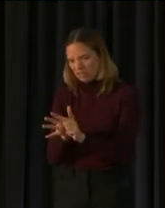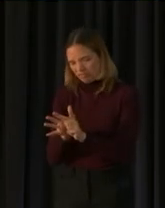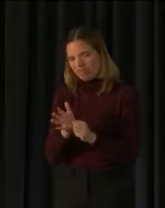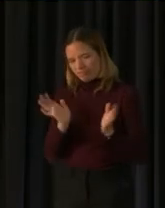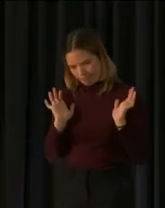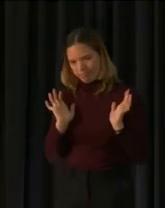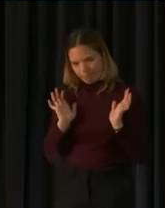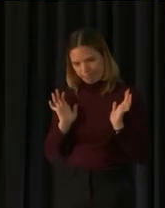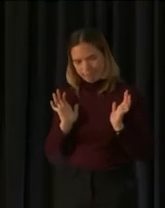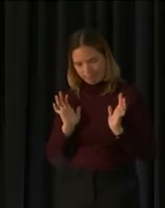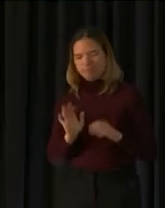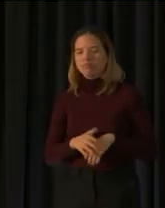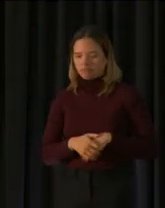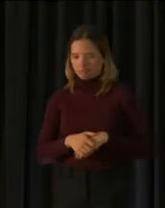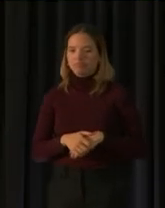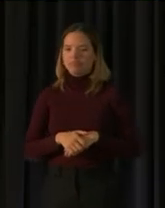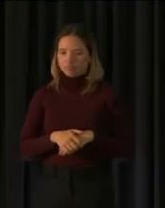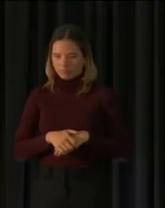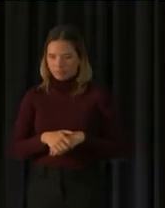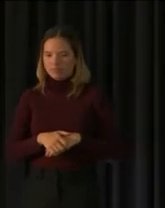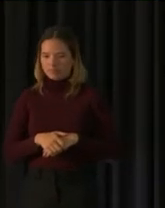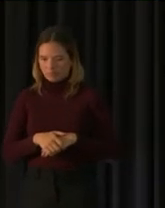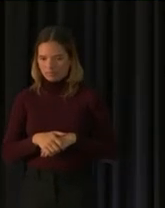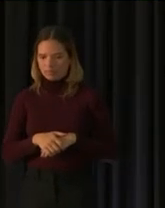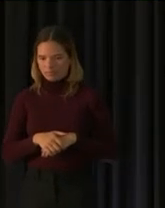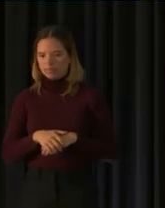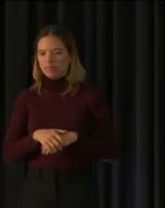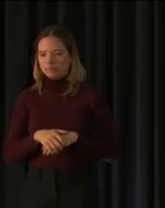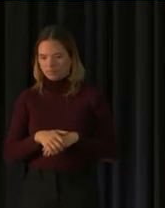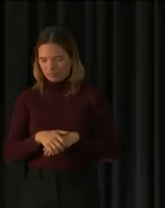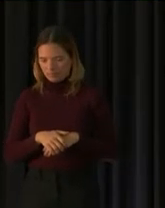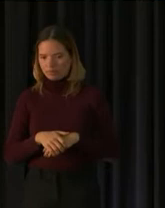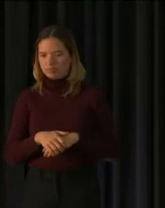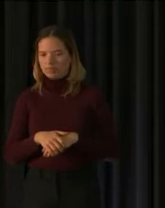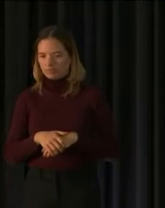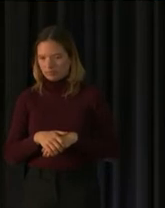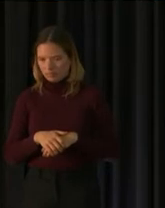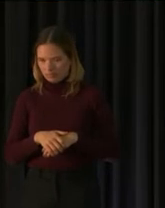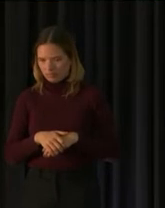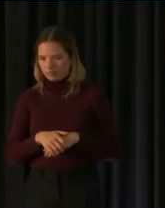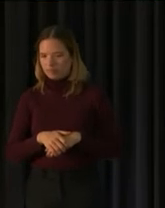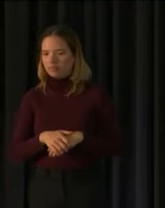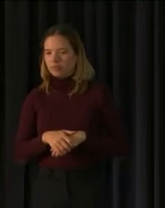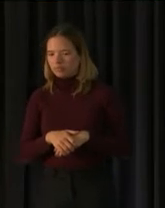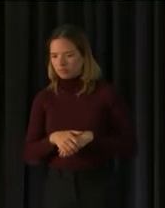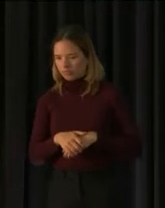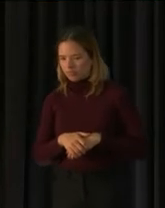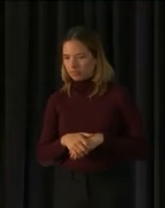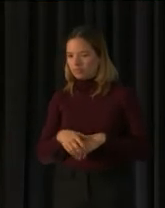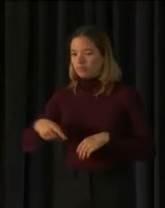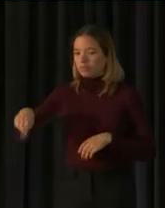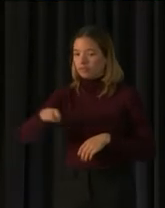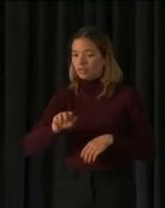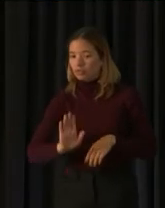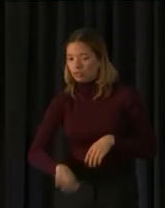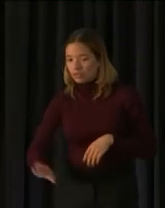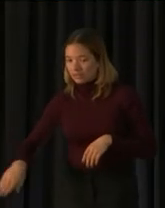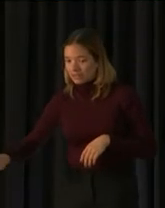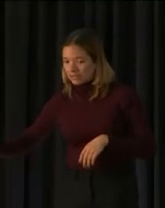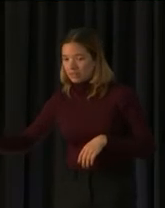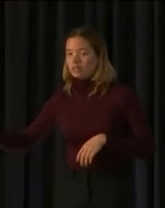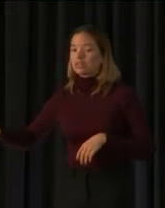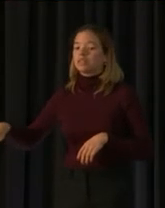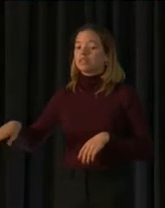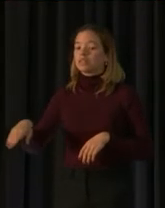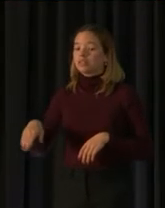into the lessons that they're teaching on the everyday basis, so that our littlest learners are able to really make sure that some of the routines